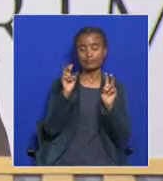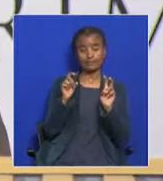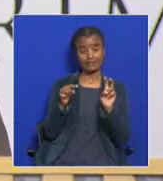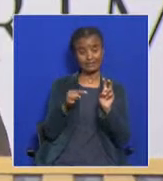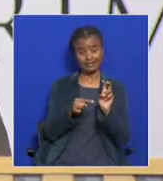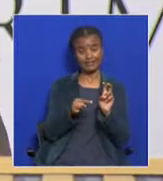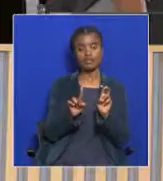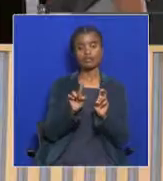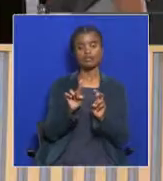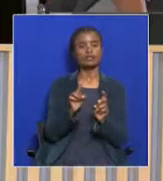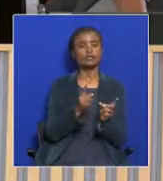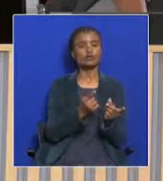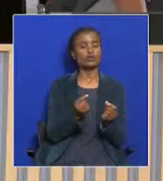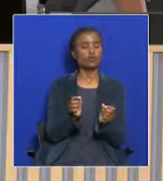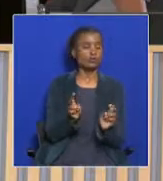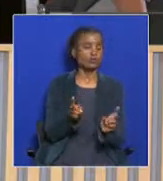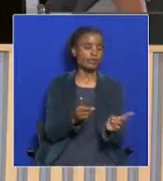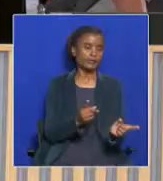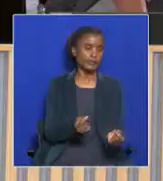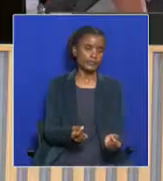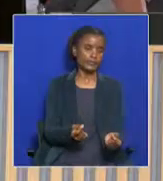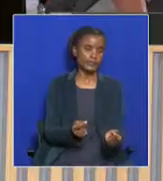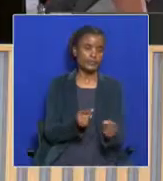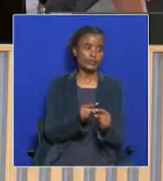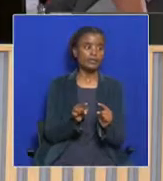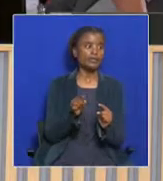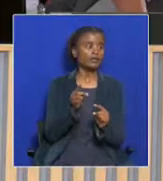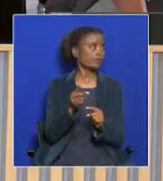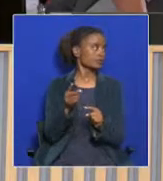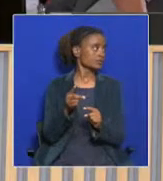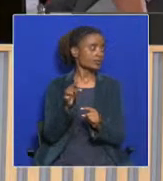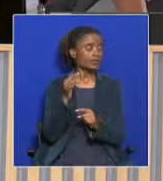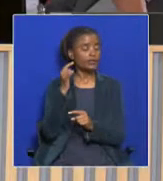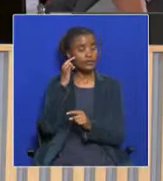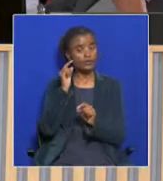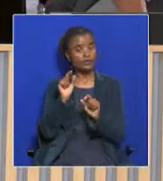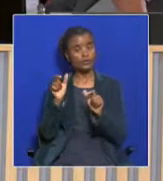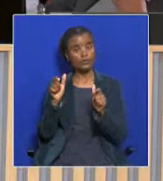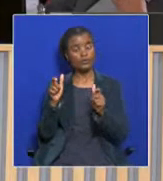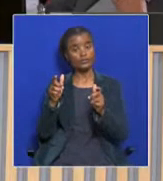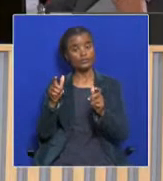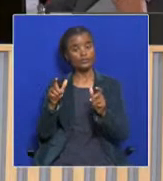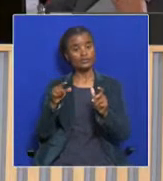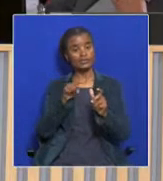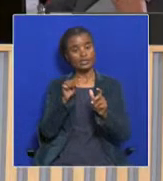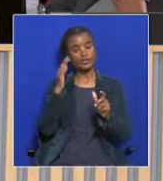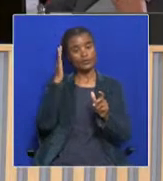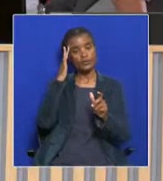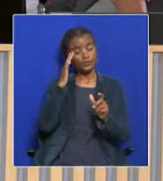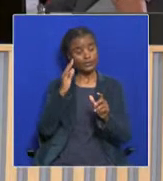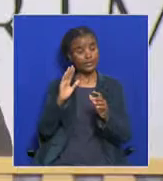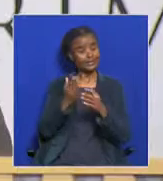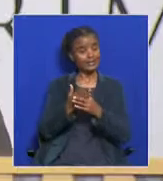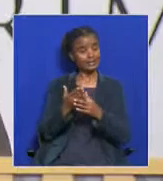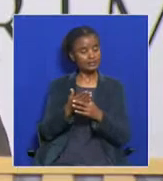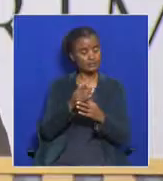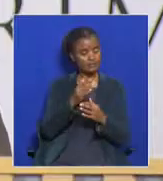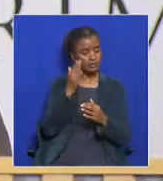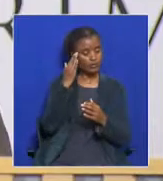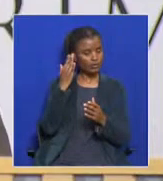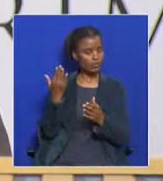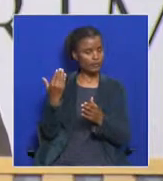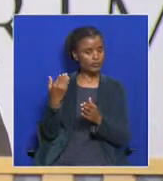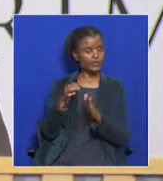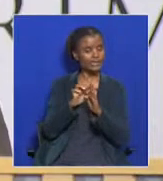would have thought that the Commission would have familiarized themselves with the nature of these cases to see if indeed this